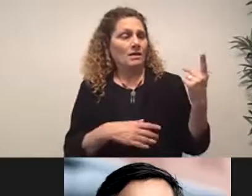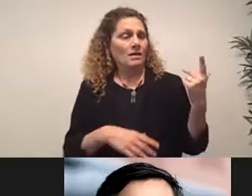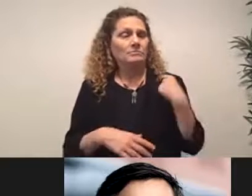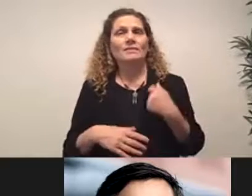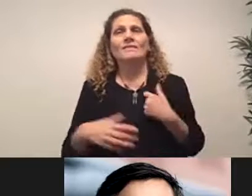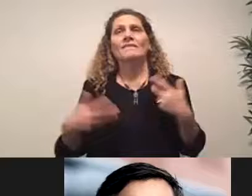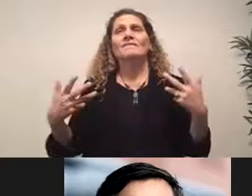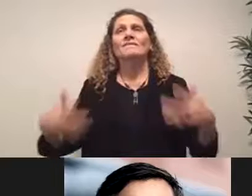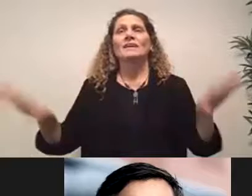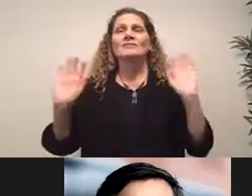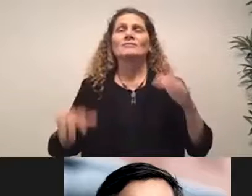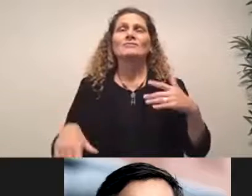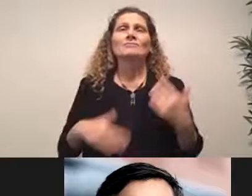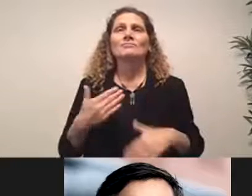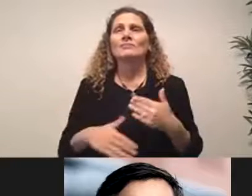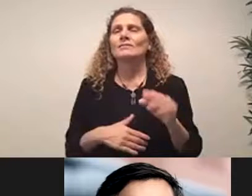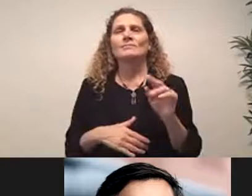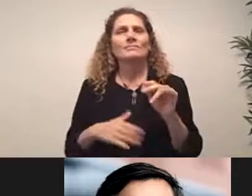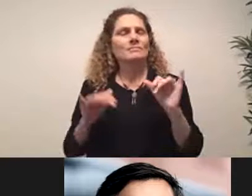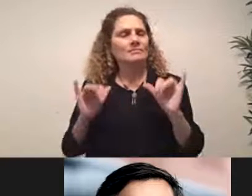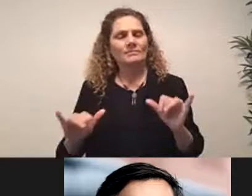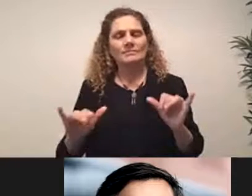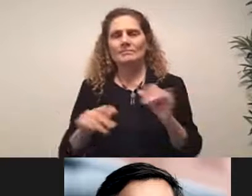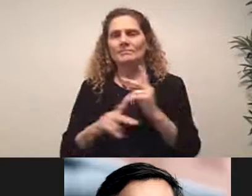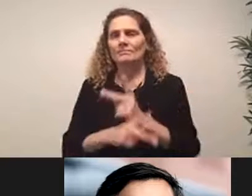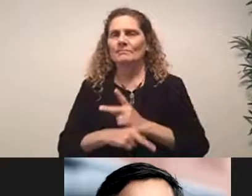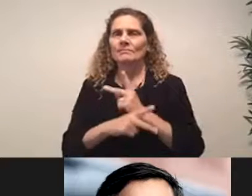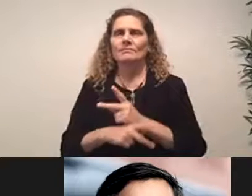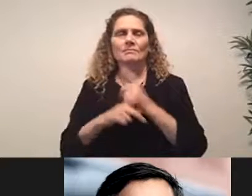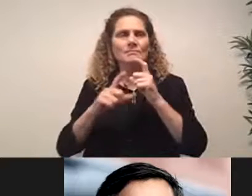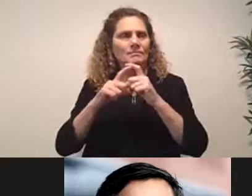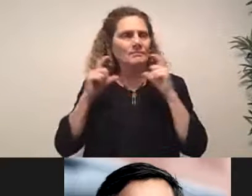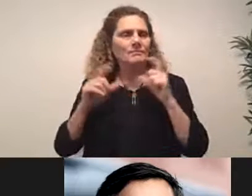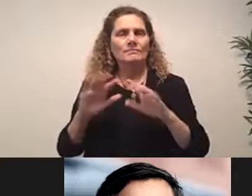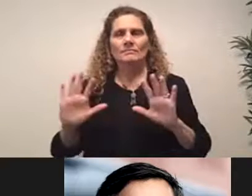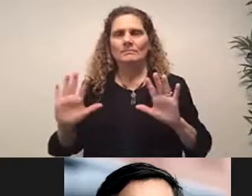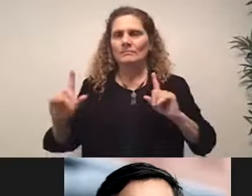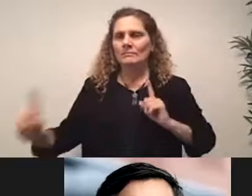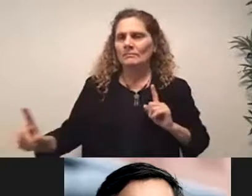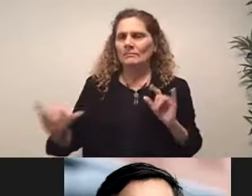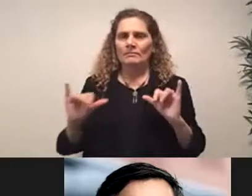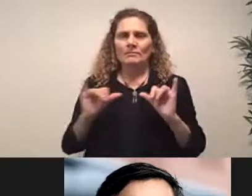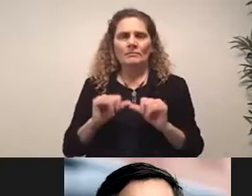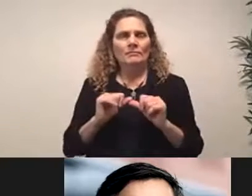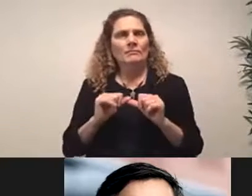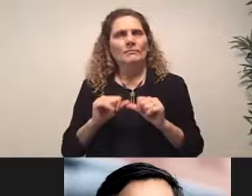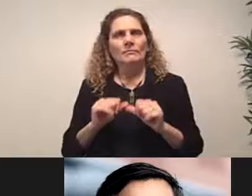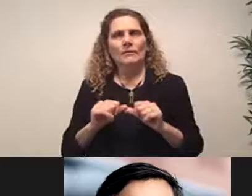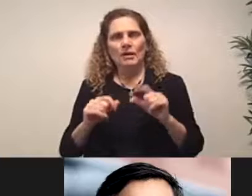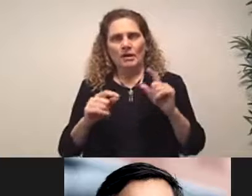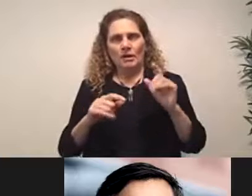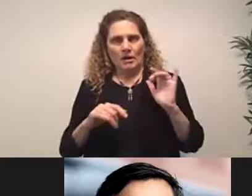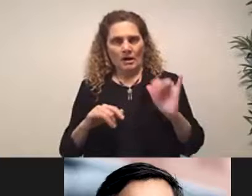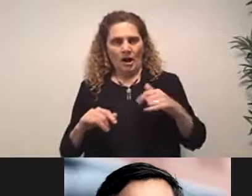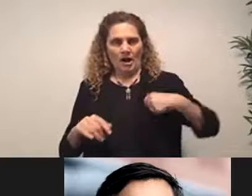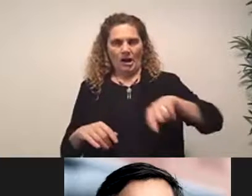the recent days and weeks have begun and continued vaccination planning efforts to assure the delivery of vaccine in our